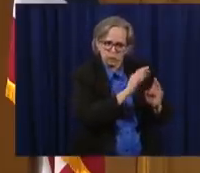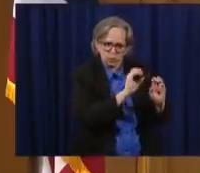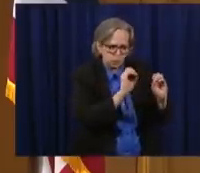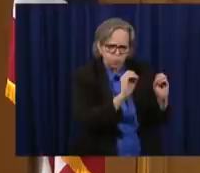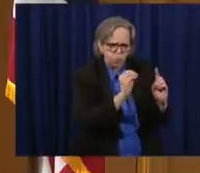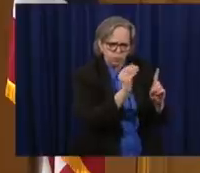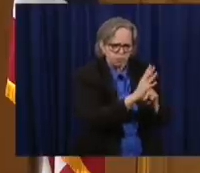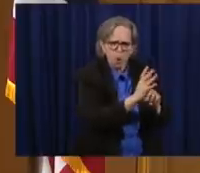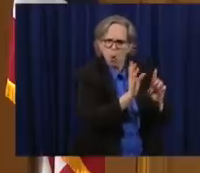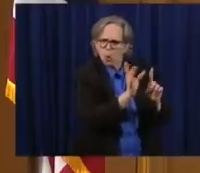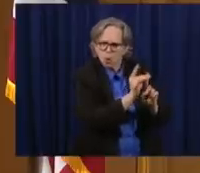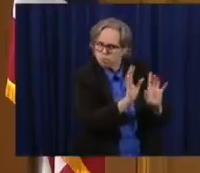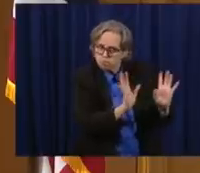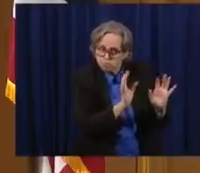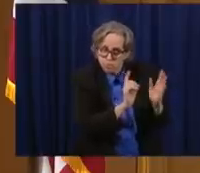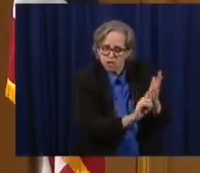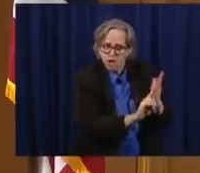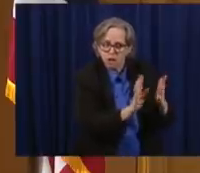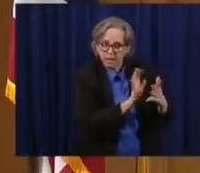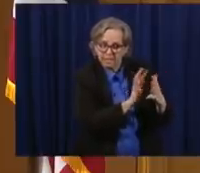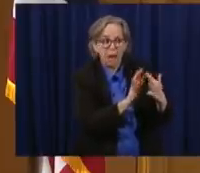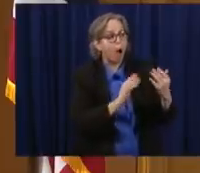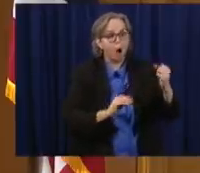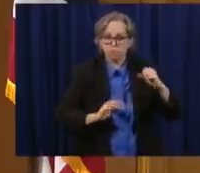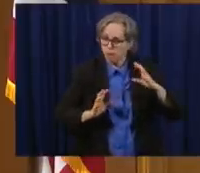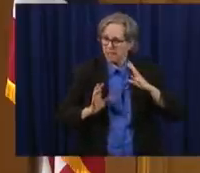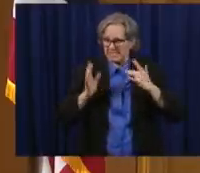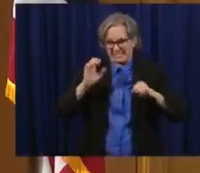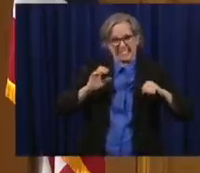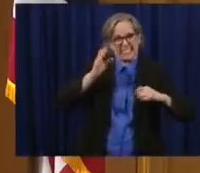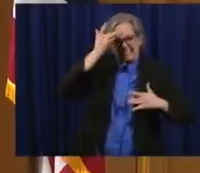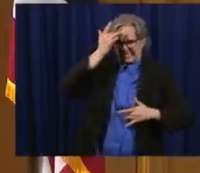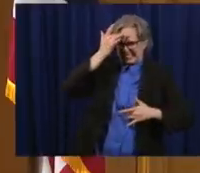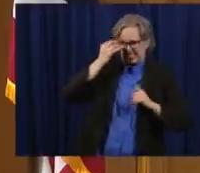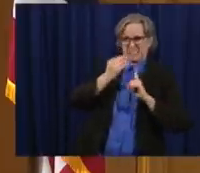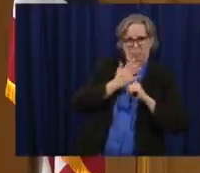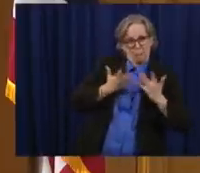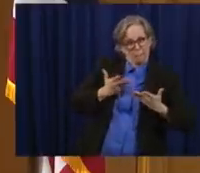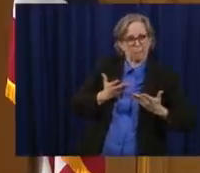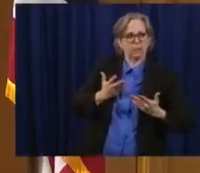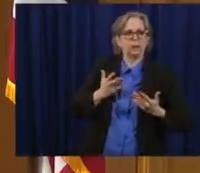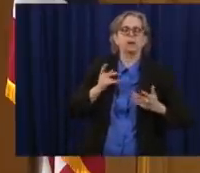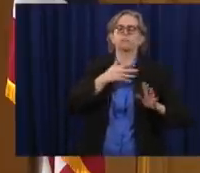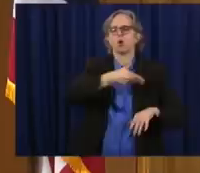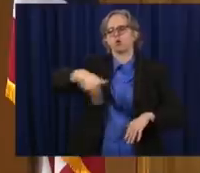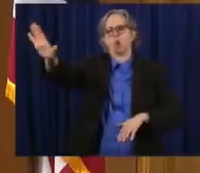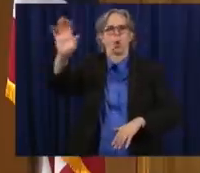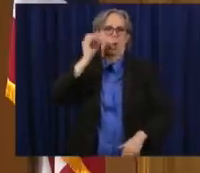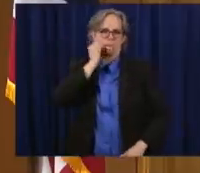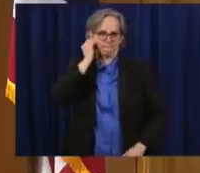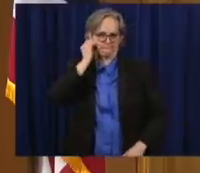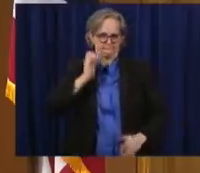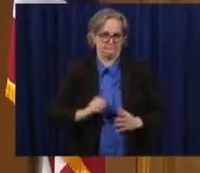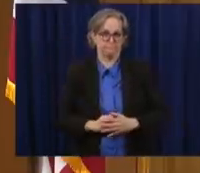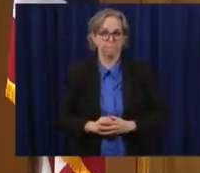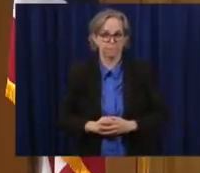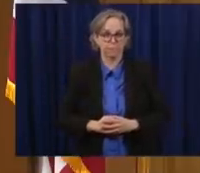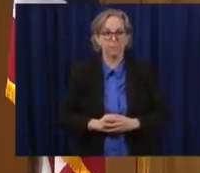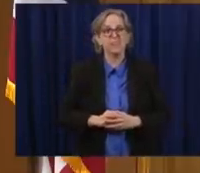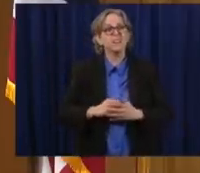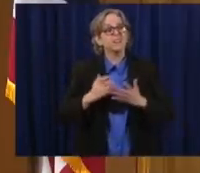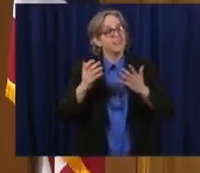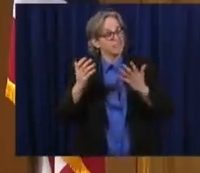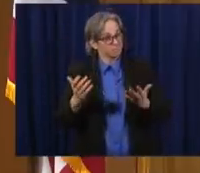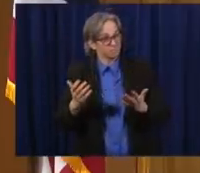sick, they obviously go home. Retail, but also